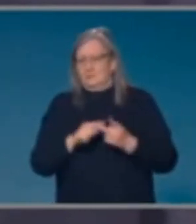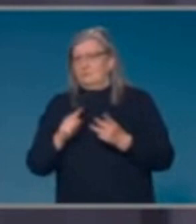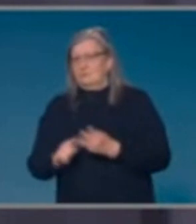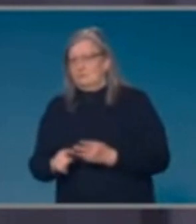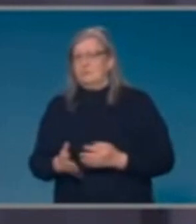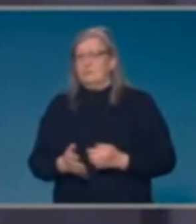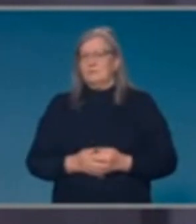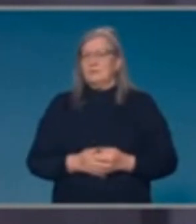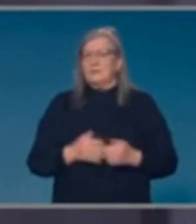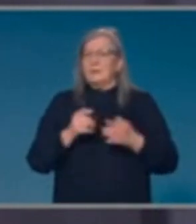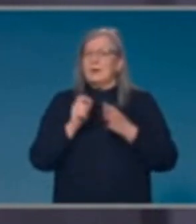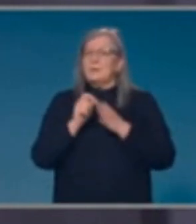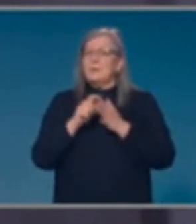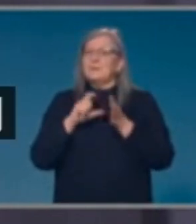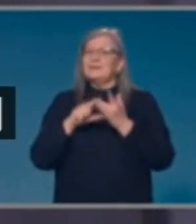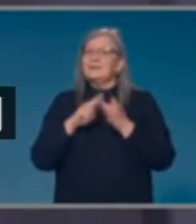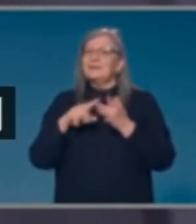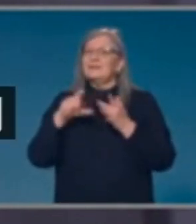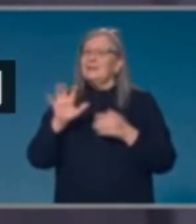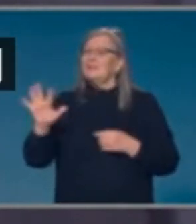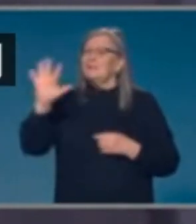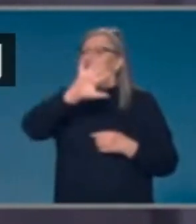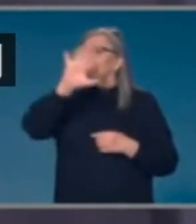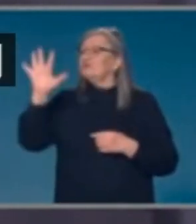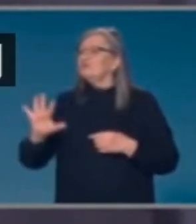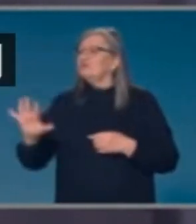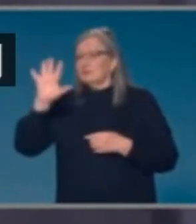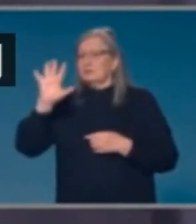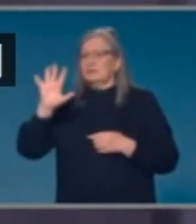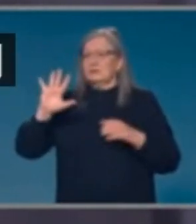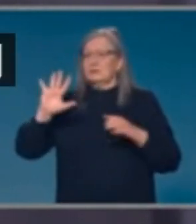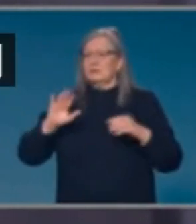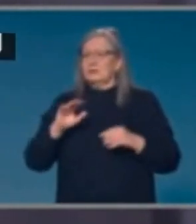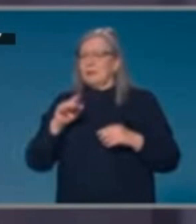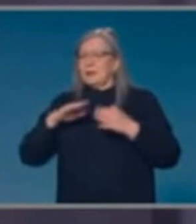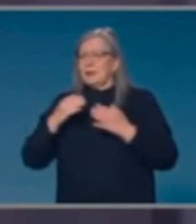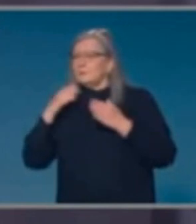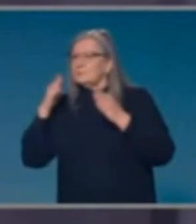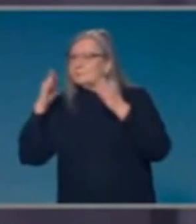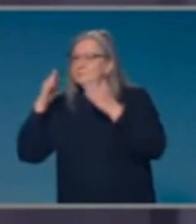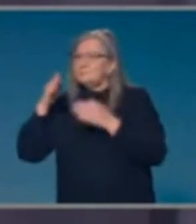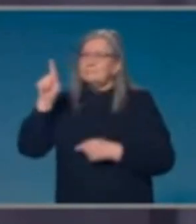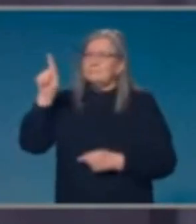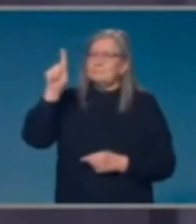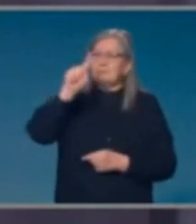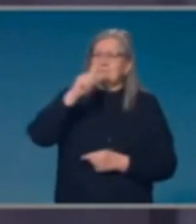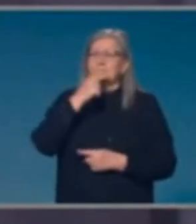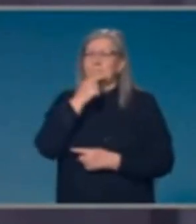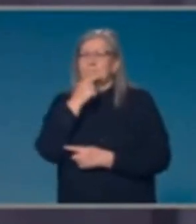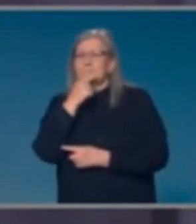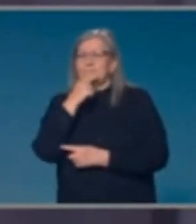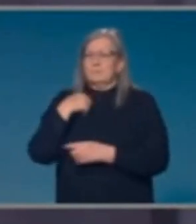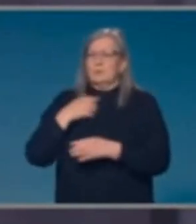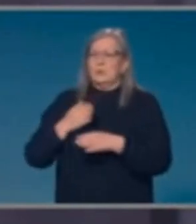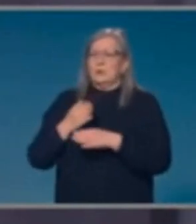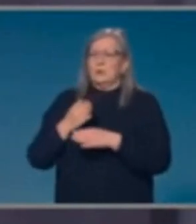areas of the Pacific is another area of particular focus at the moment. Looking at the Pacific Labour Scheme, for example, many